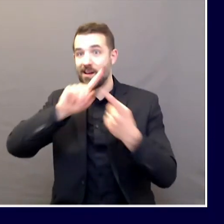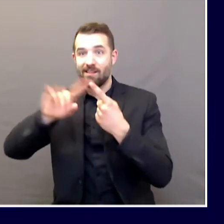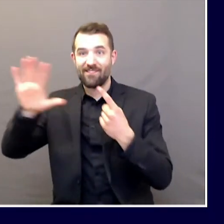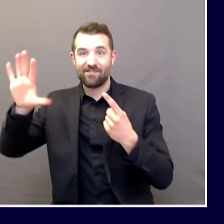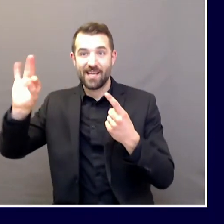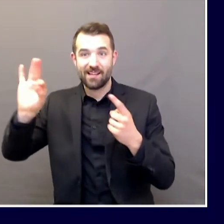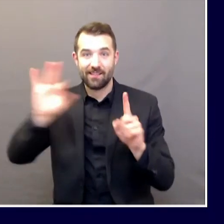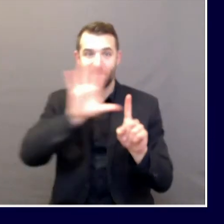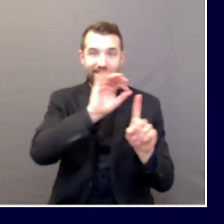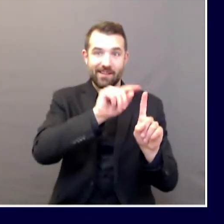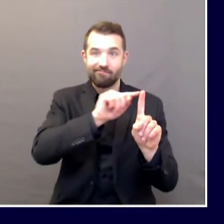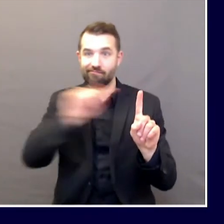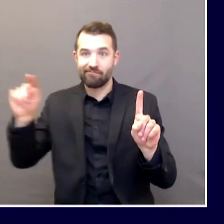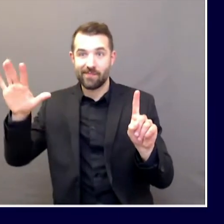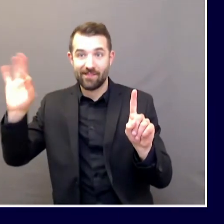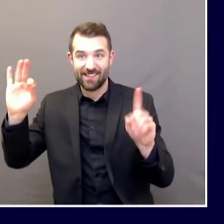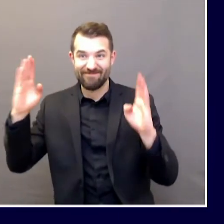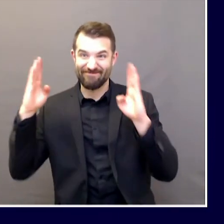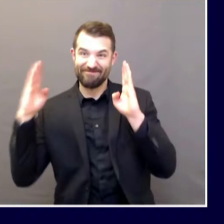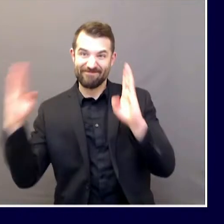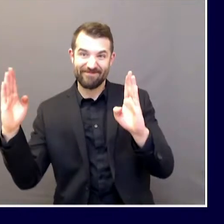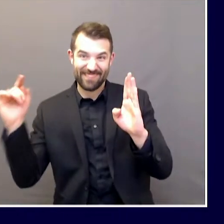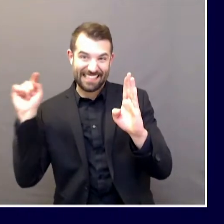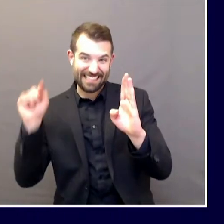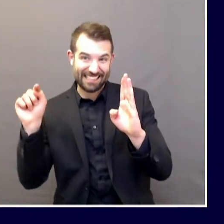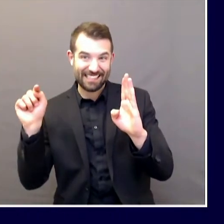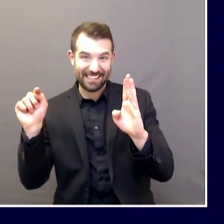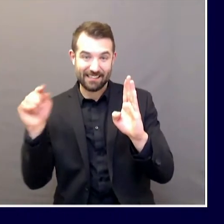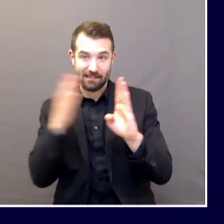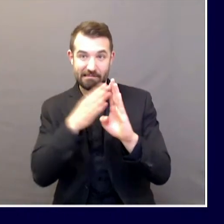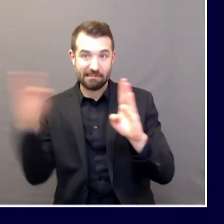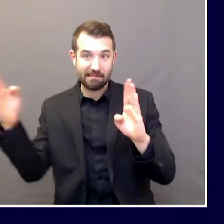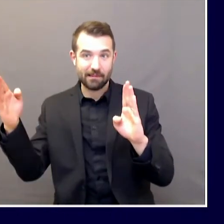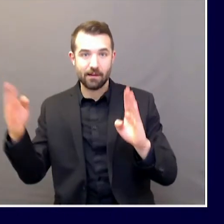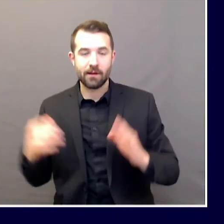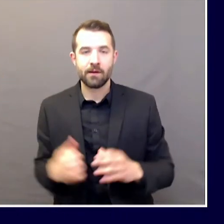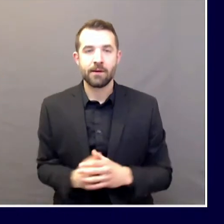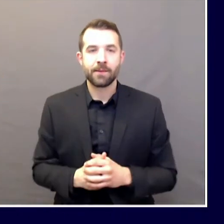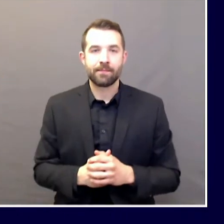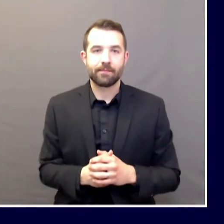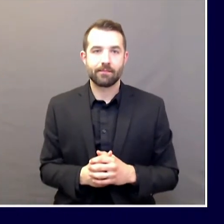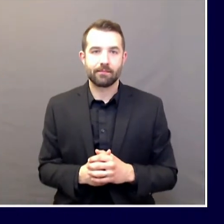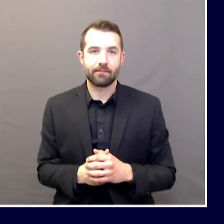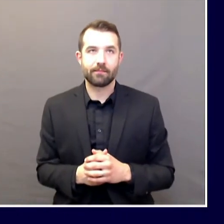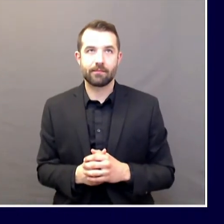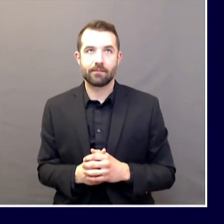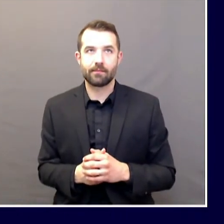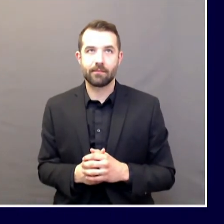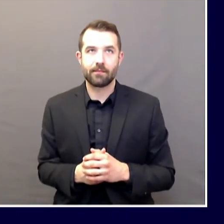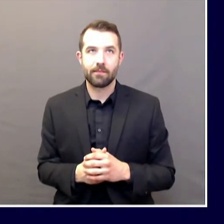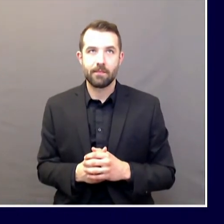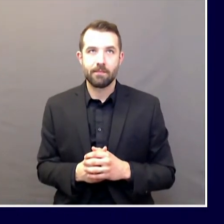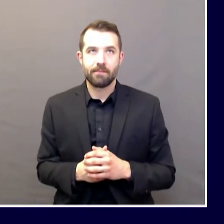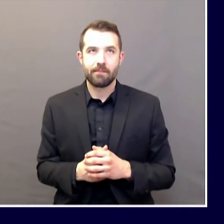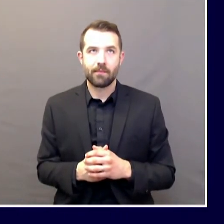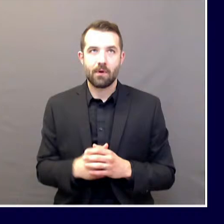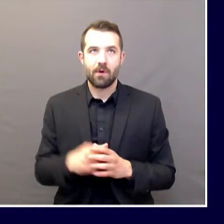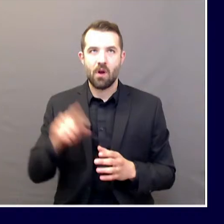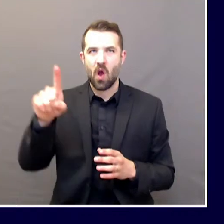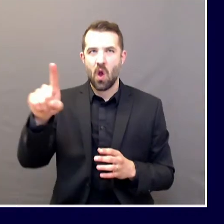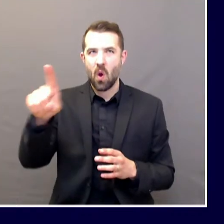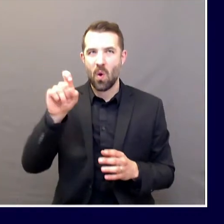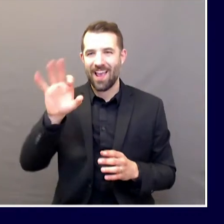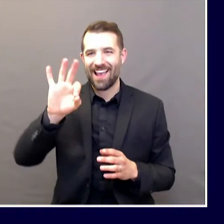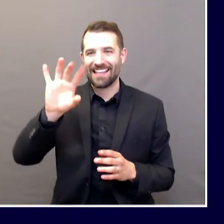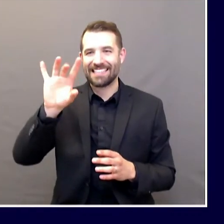over, but just the newest age tier, 50 to 59, per the census numbers, is about 197,000 Mainers.